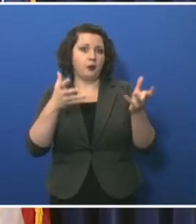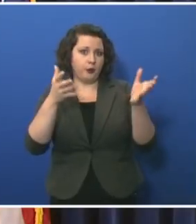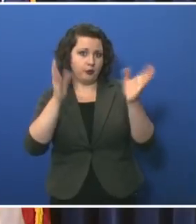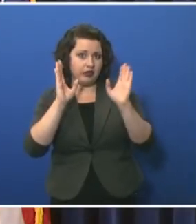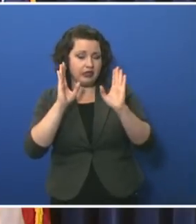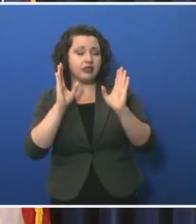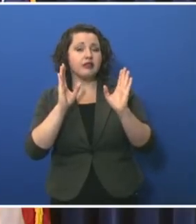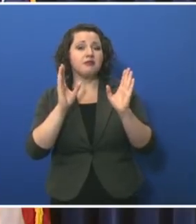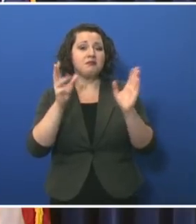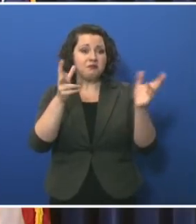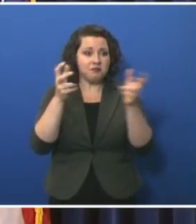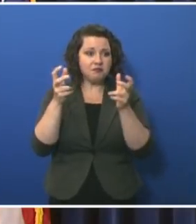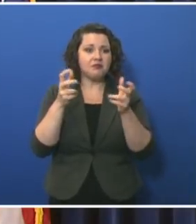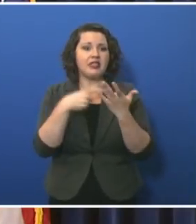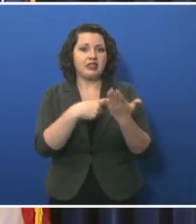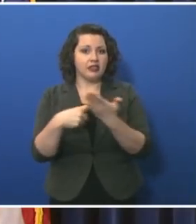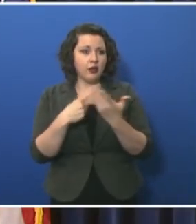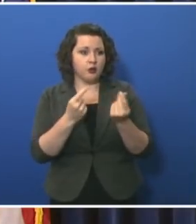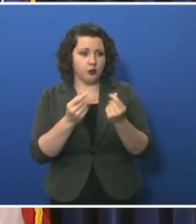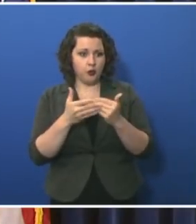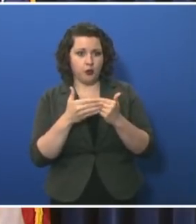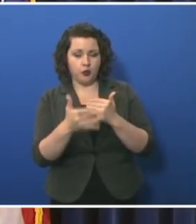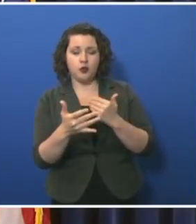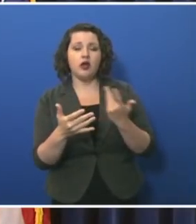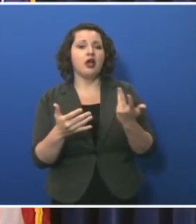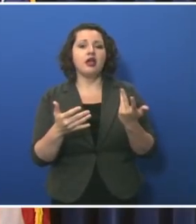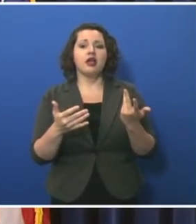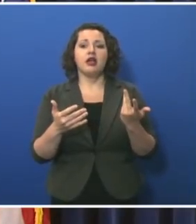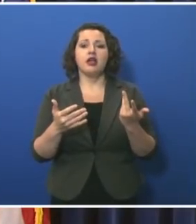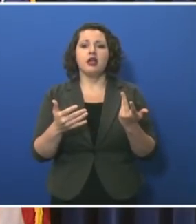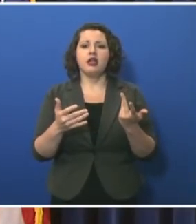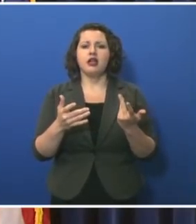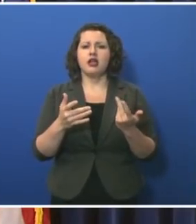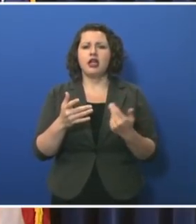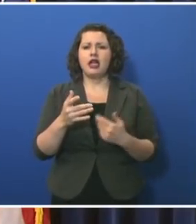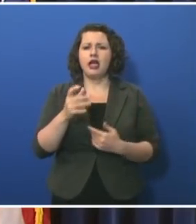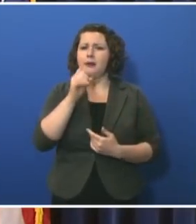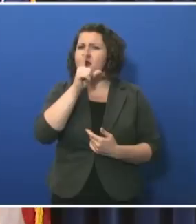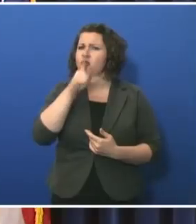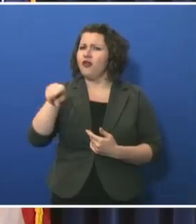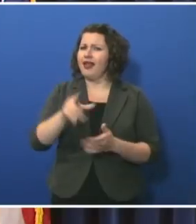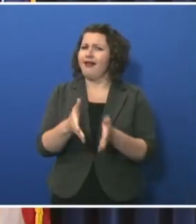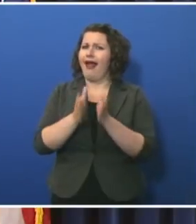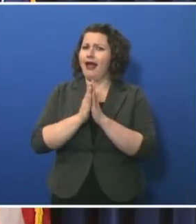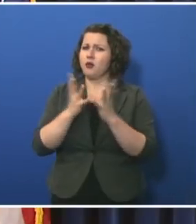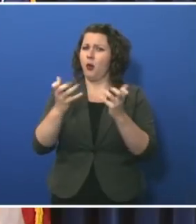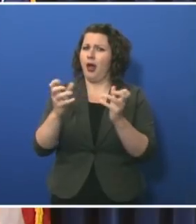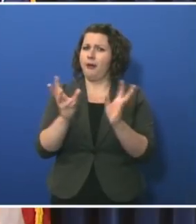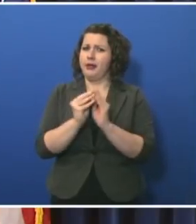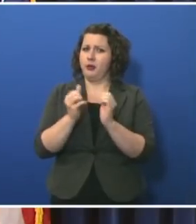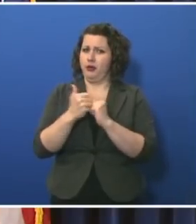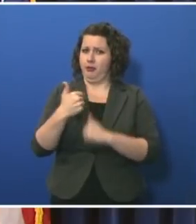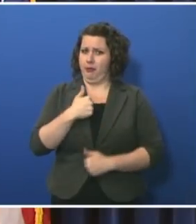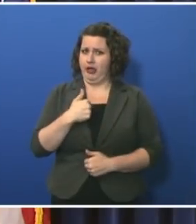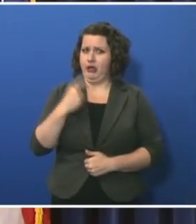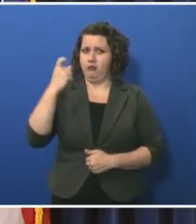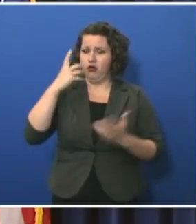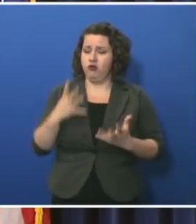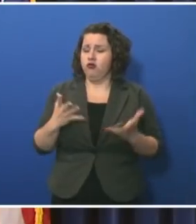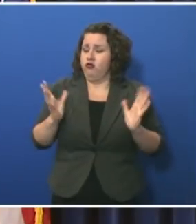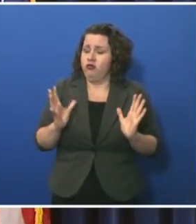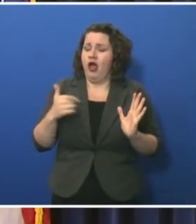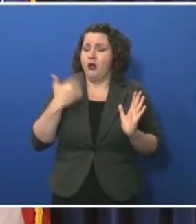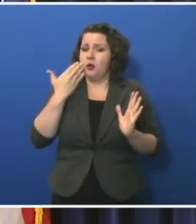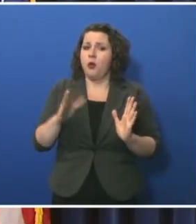and talking about what we need to do to continue to move forward. I don't know if they've specifically asked for a meeting with us, but I've made it very clear throughout